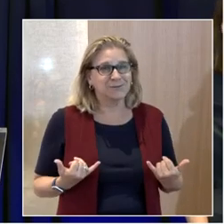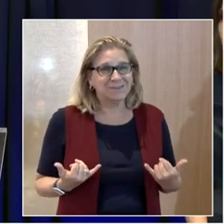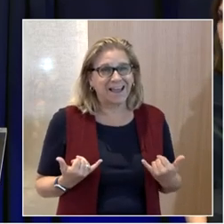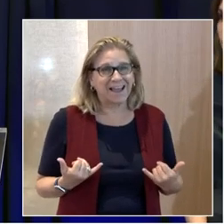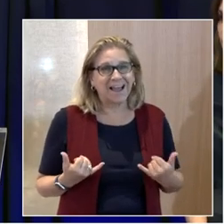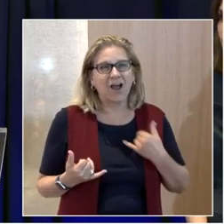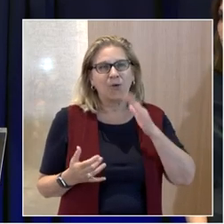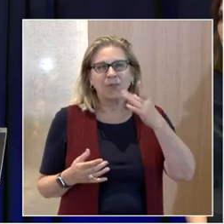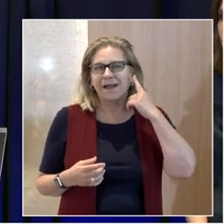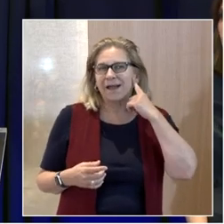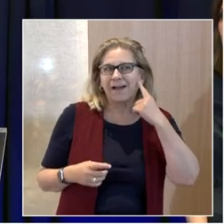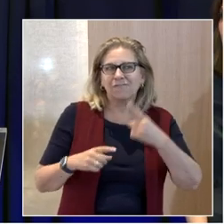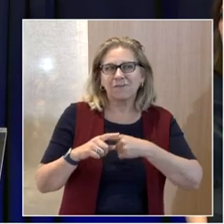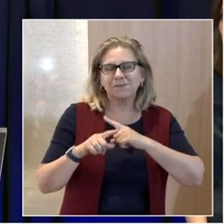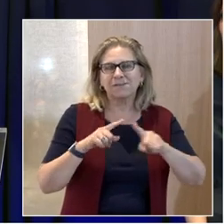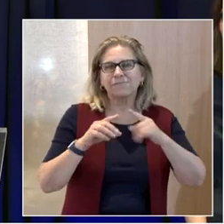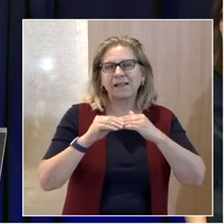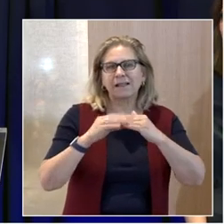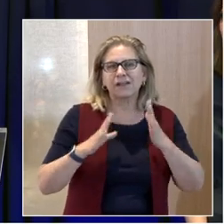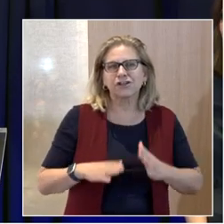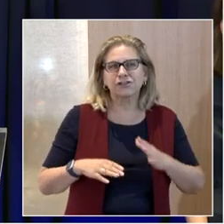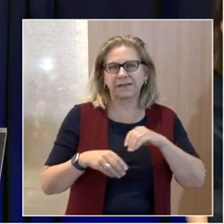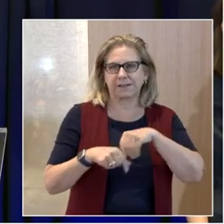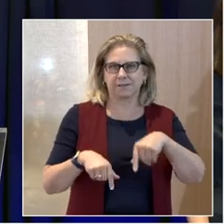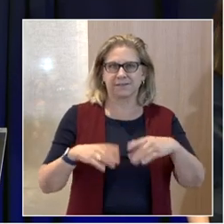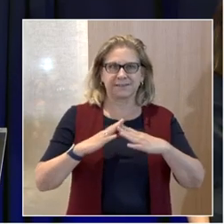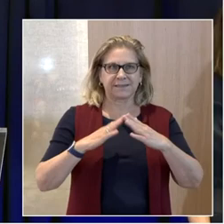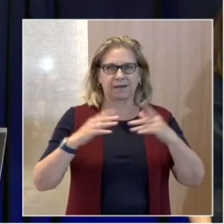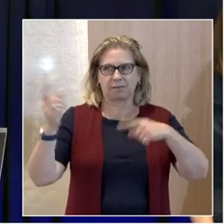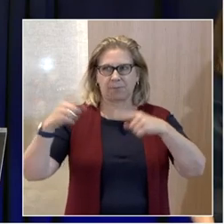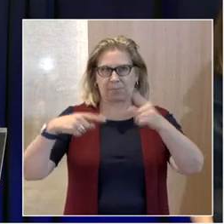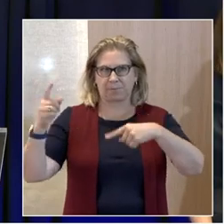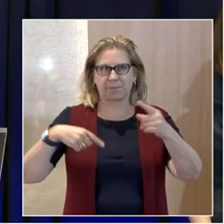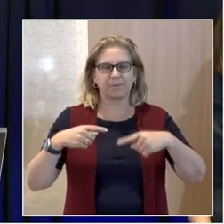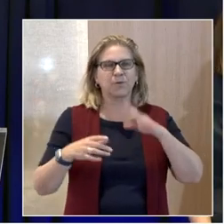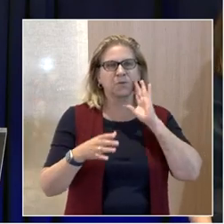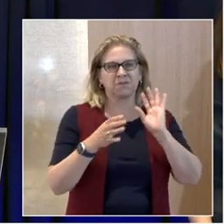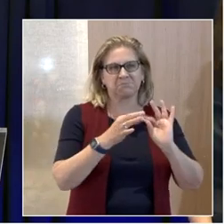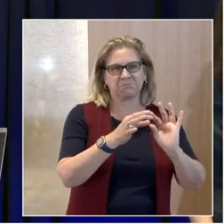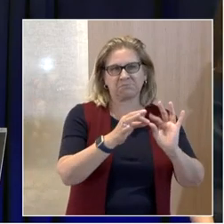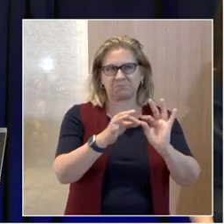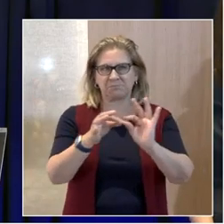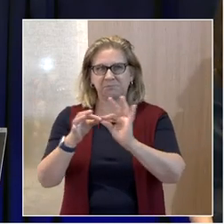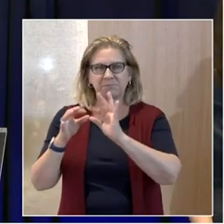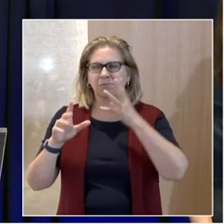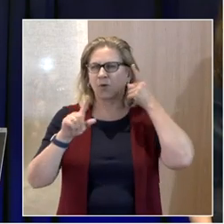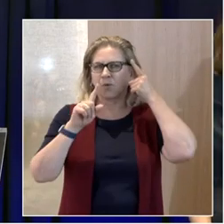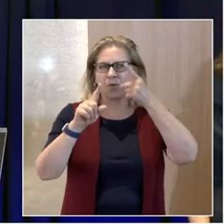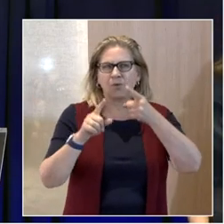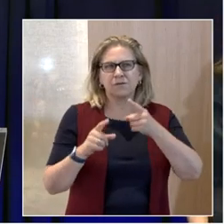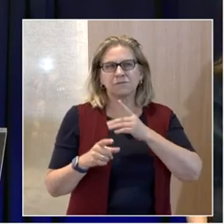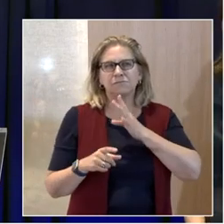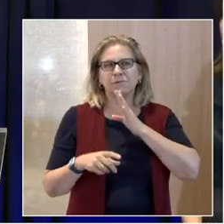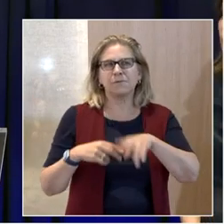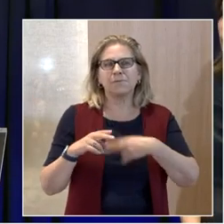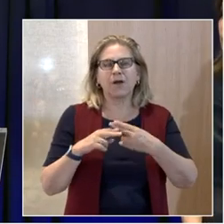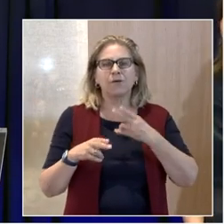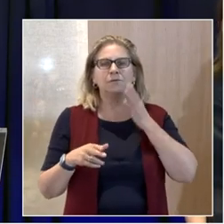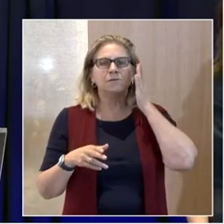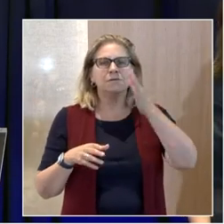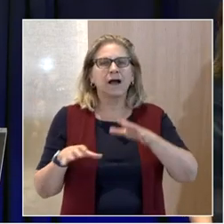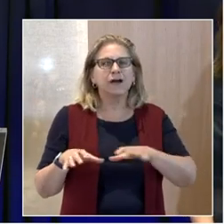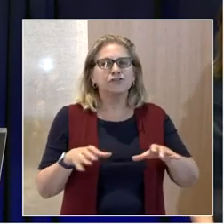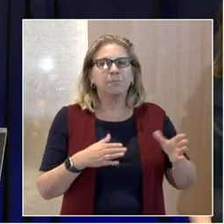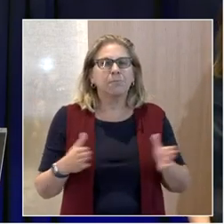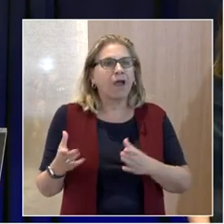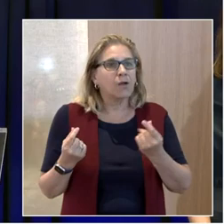together in an unprecedented collaborative fashion to work on the Downtown Action Plan. You will also hear from the lead project team, who's going to